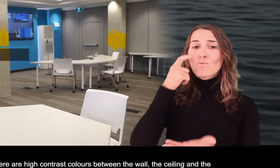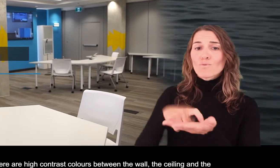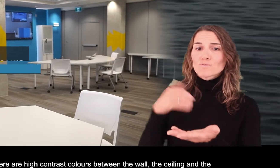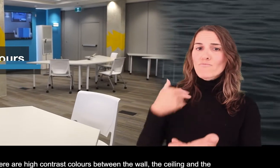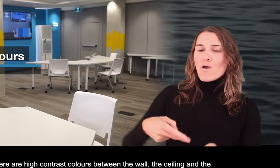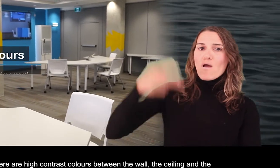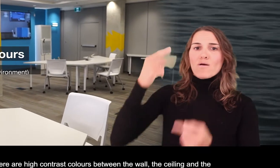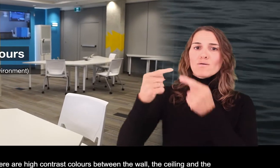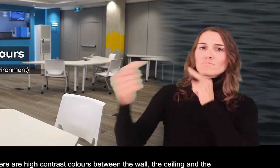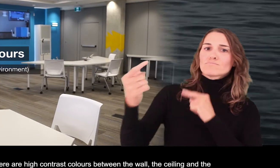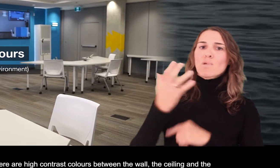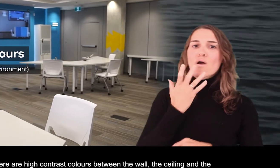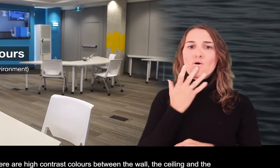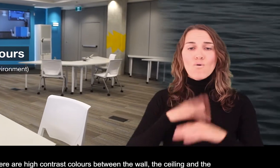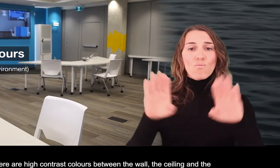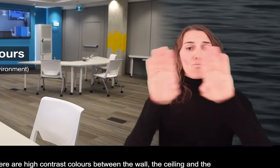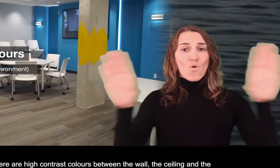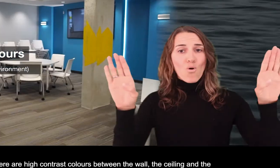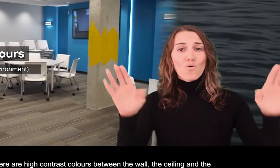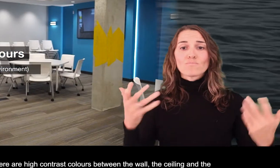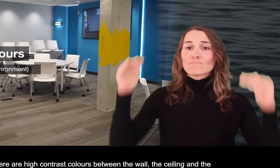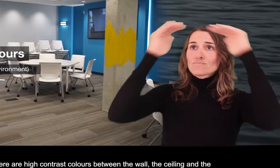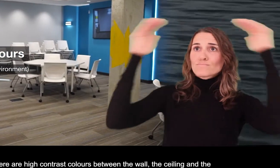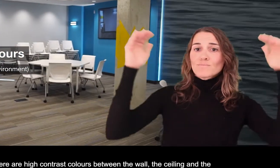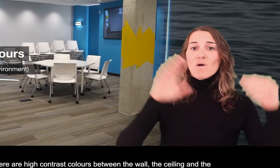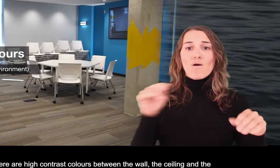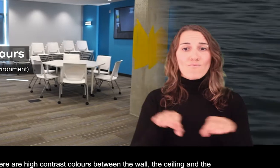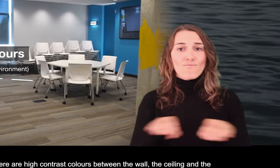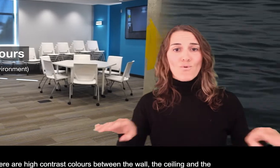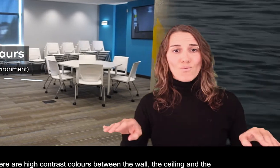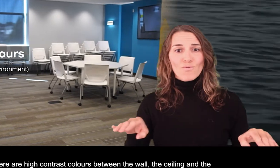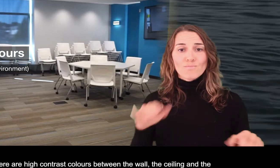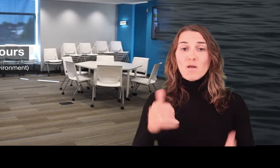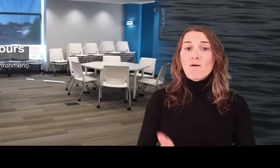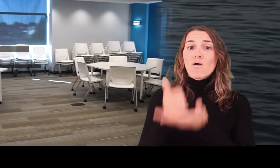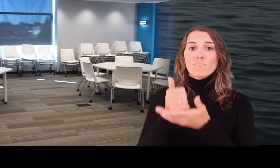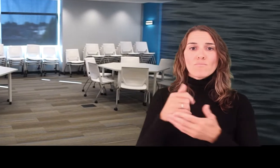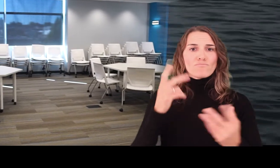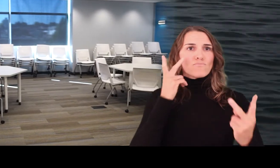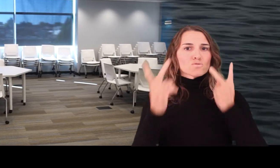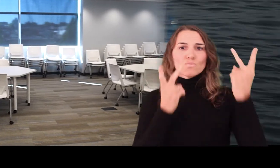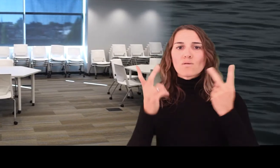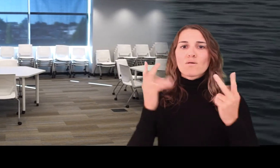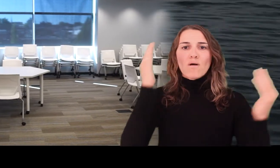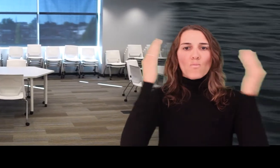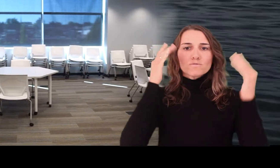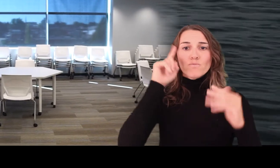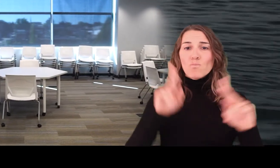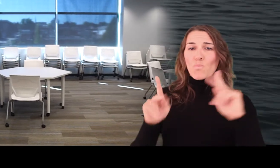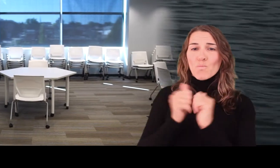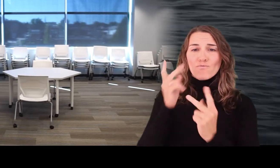notice there are high contrast colors between the wall, the ceiling, and the flooring. This helps create a